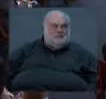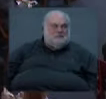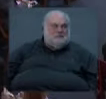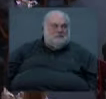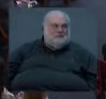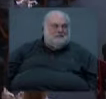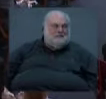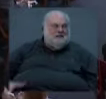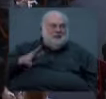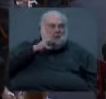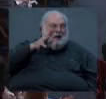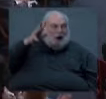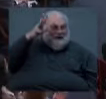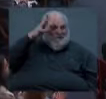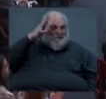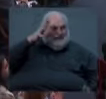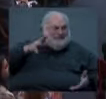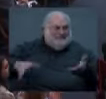Parents, stand.